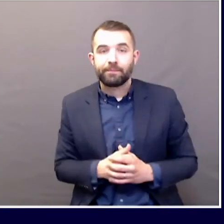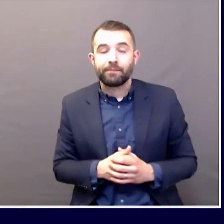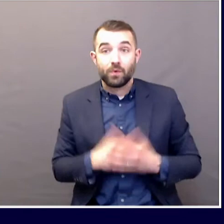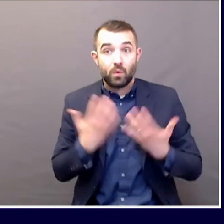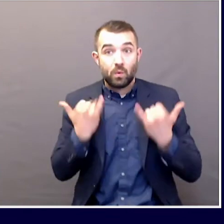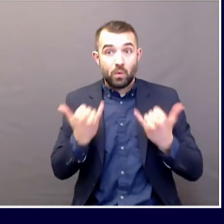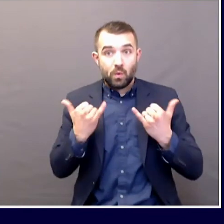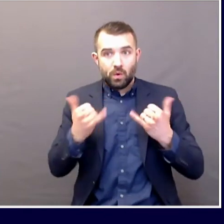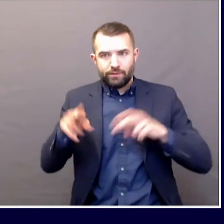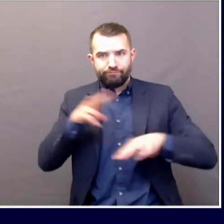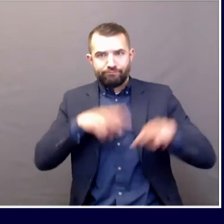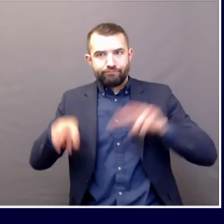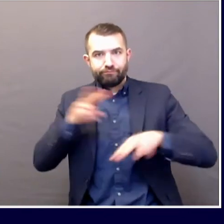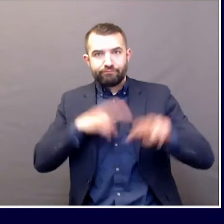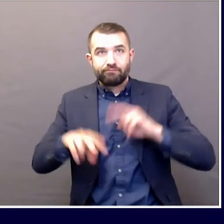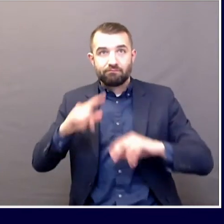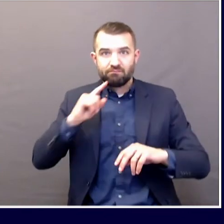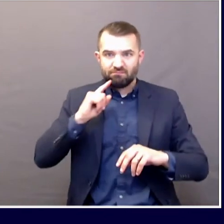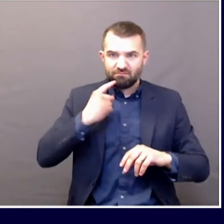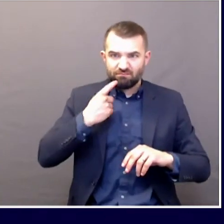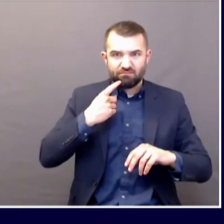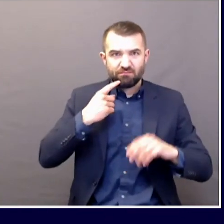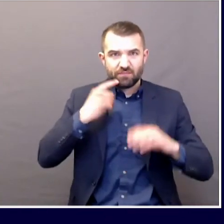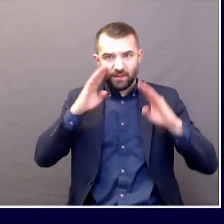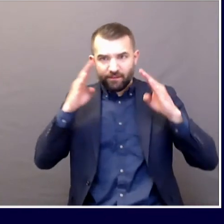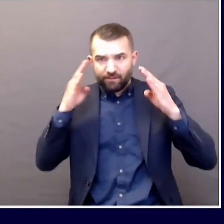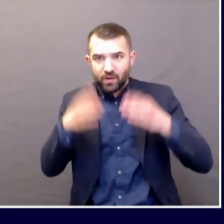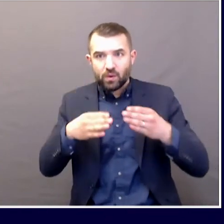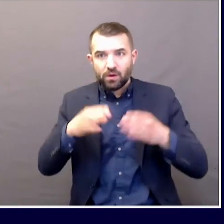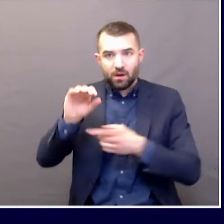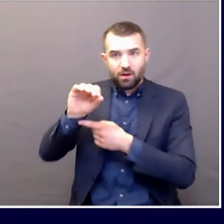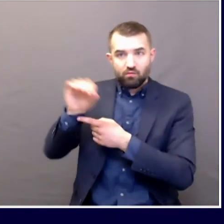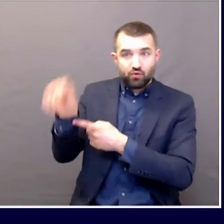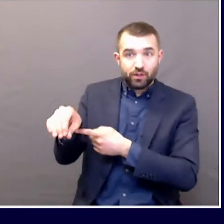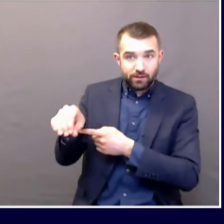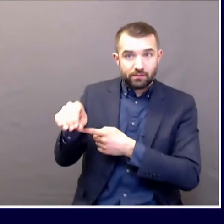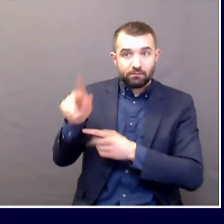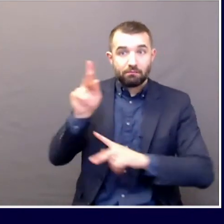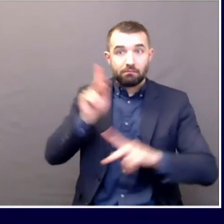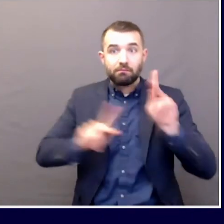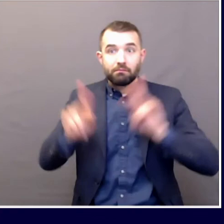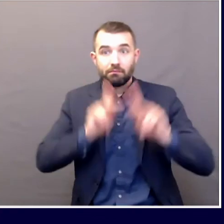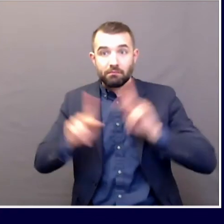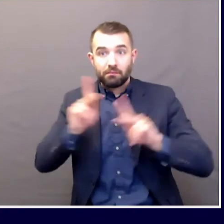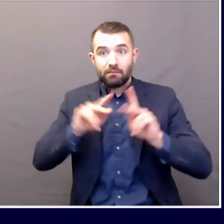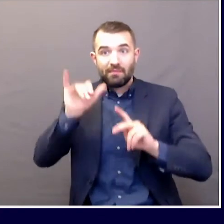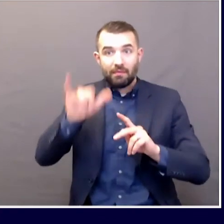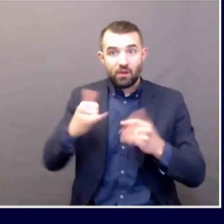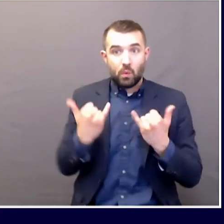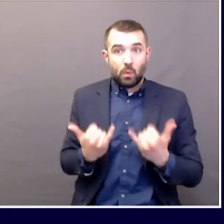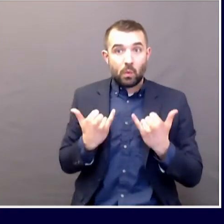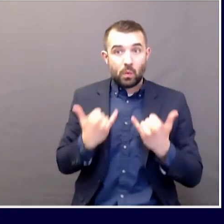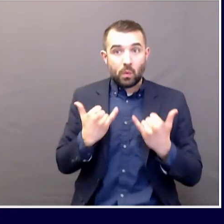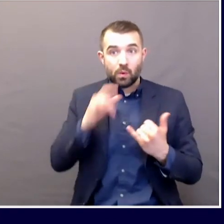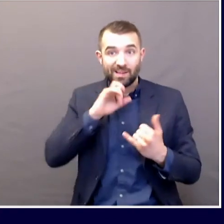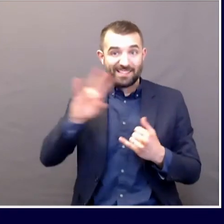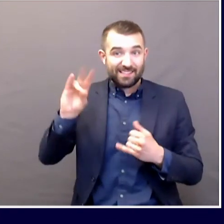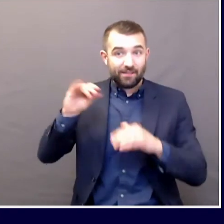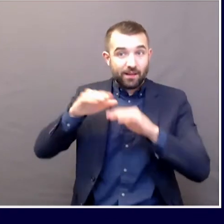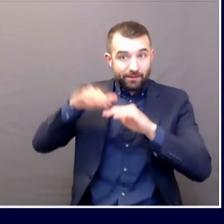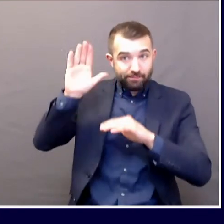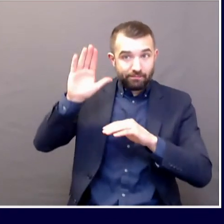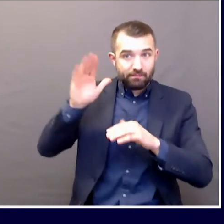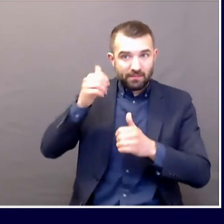very intensely is the percentage of people in the age bracket that we're focused on, 70 and over, in each of the counties who